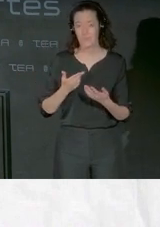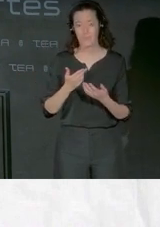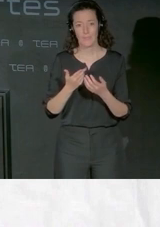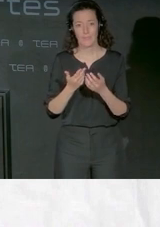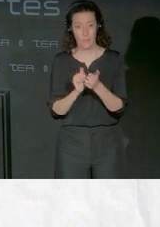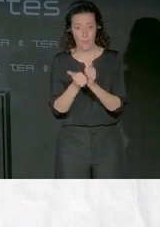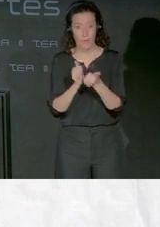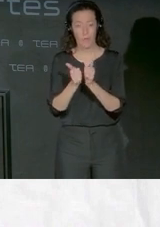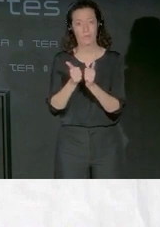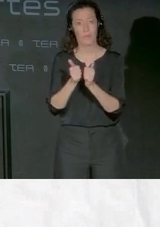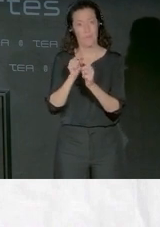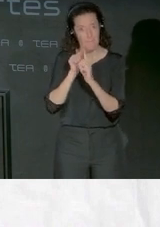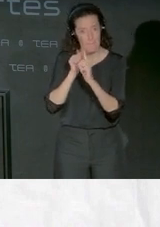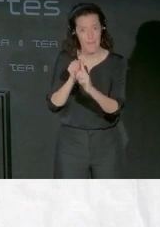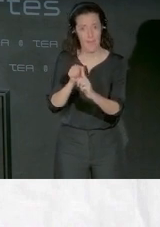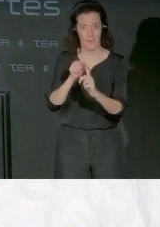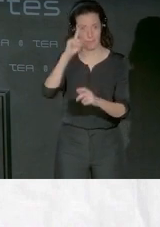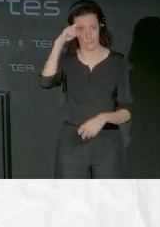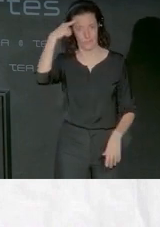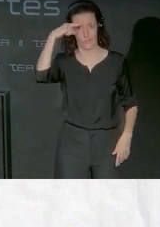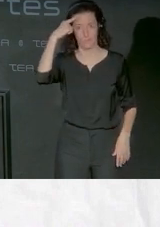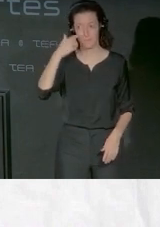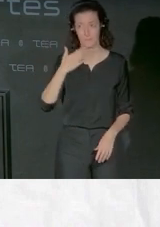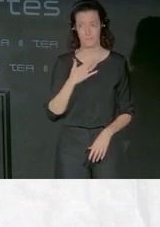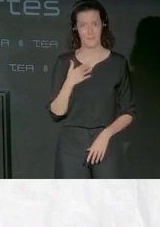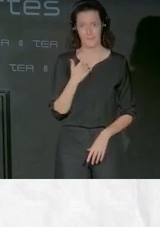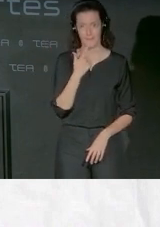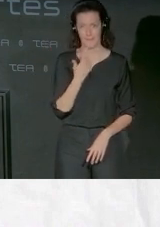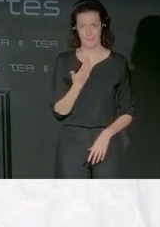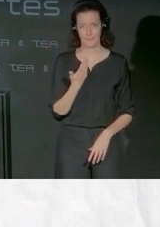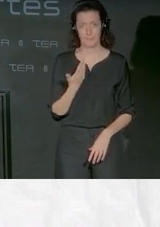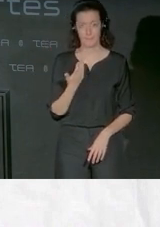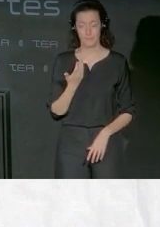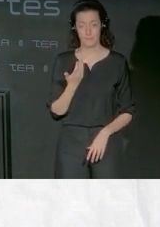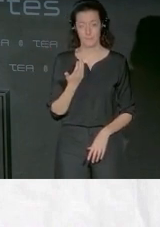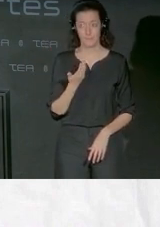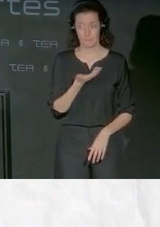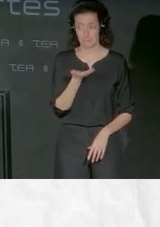video games in our society, be it in terms of,